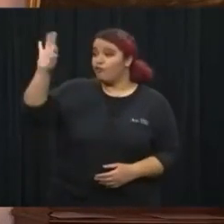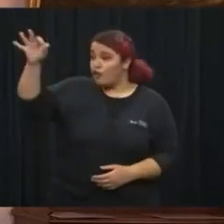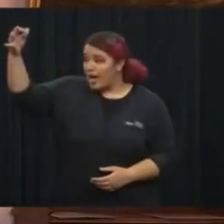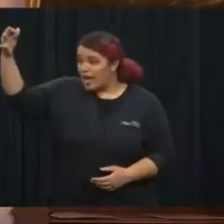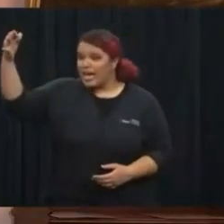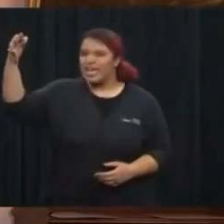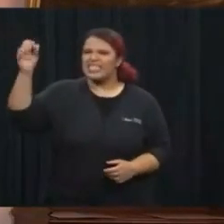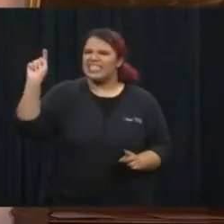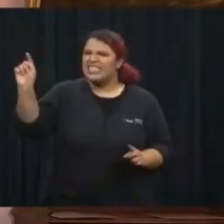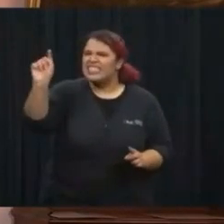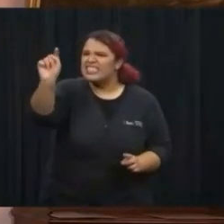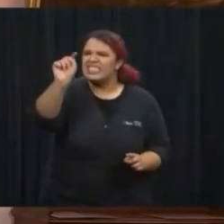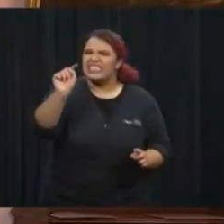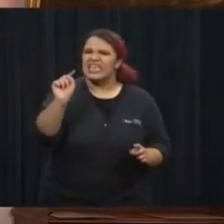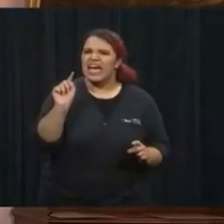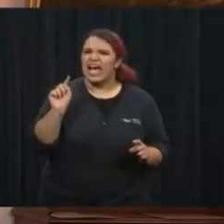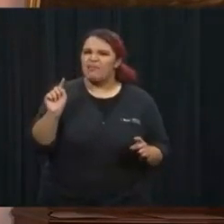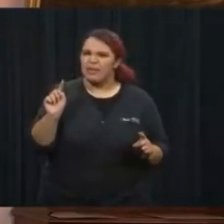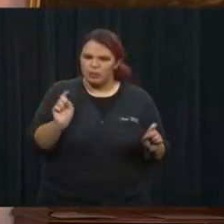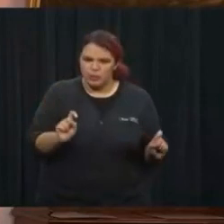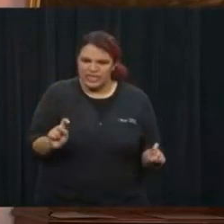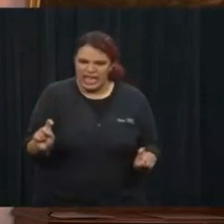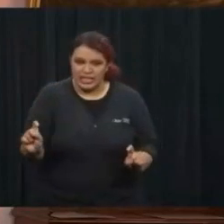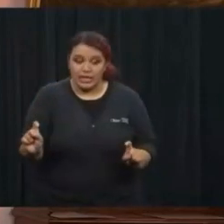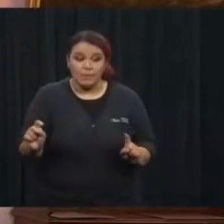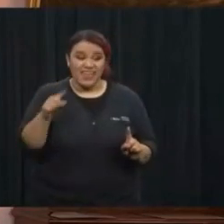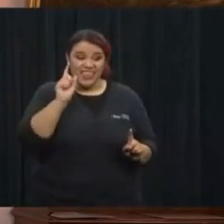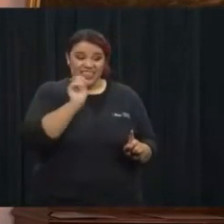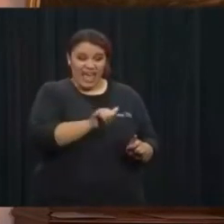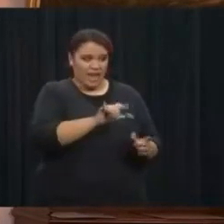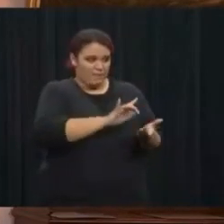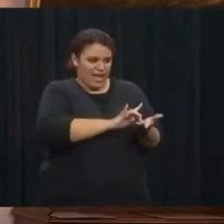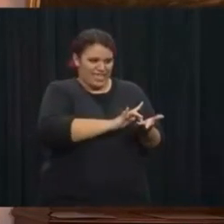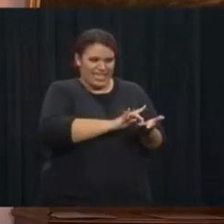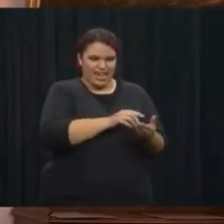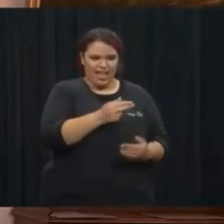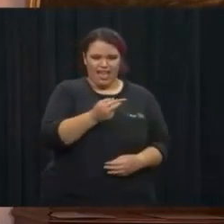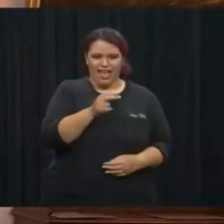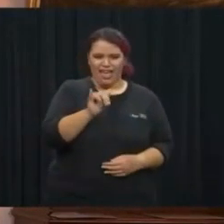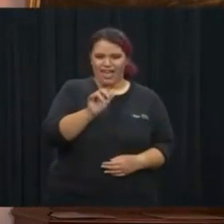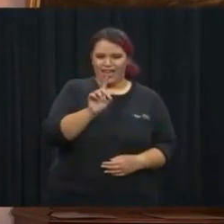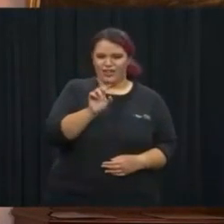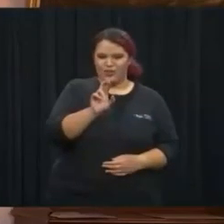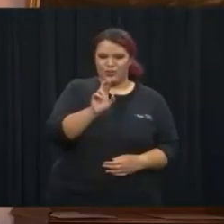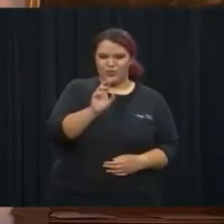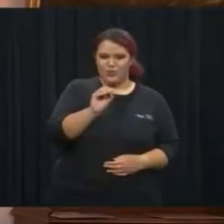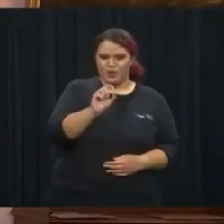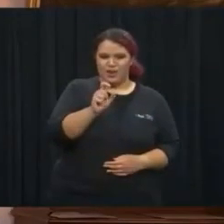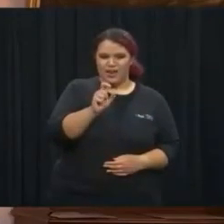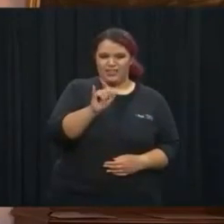to cause some spread? So we can't do this just with orders. We have to have people really, really,